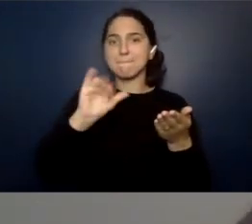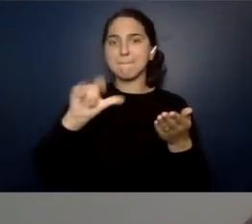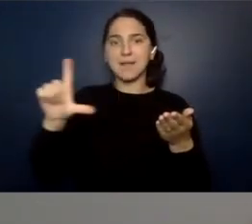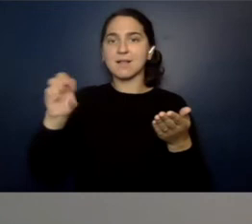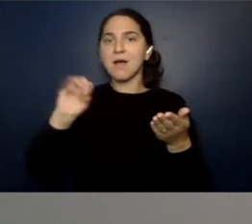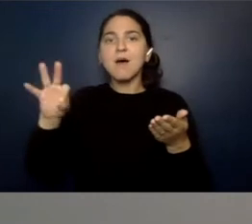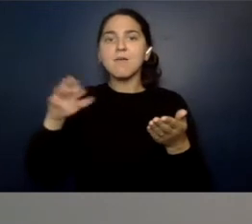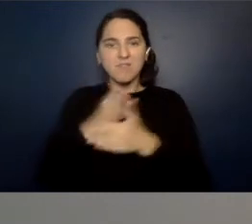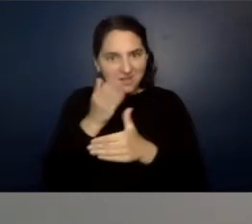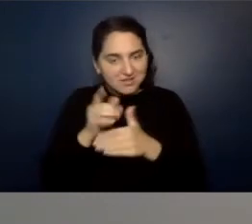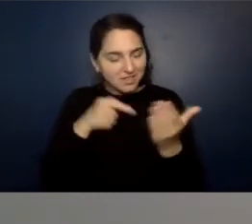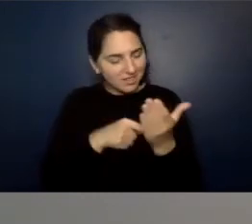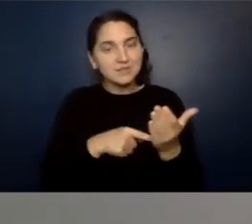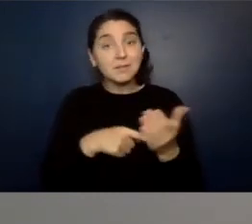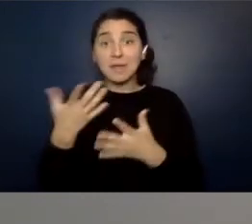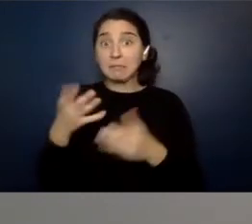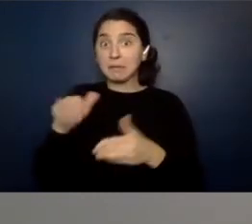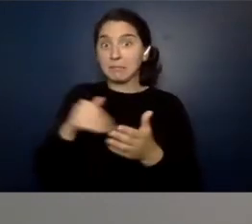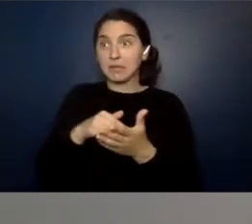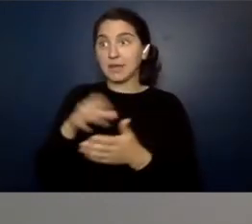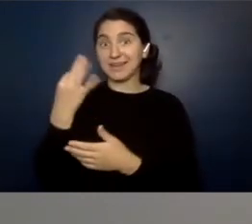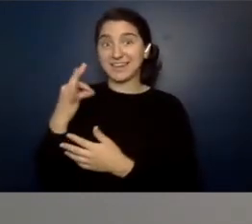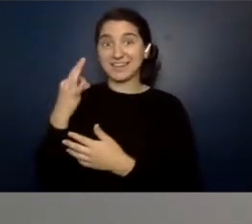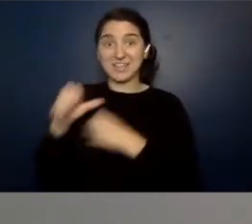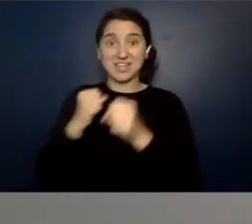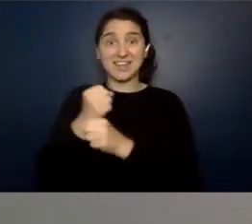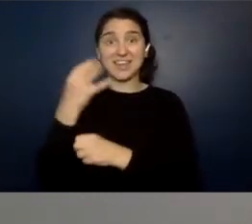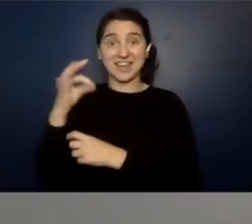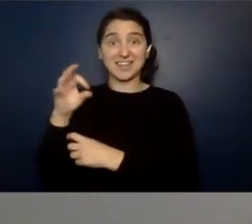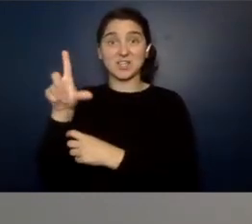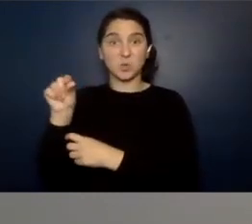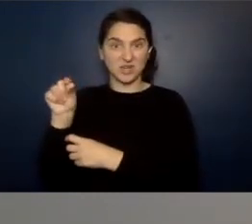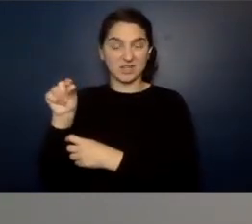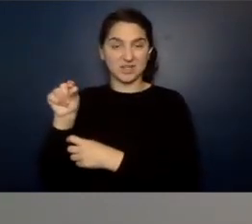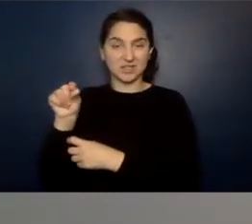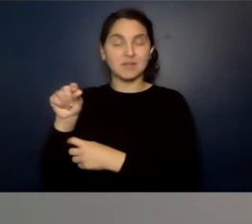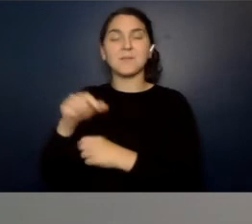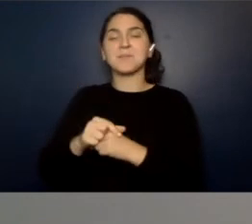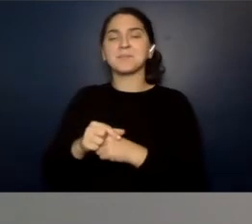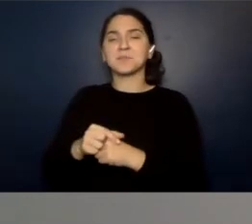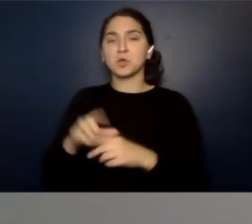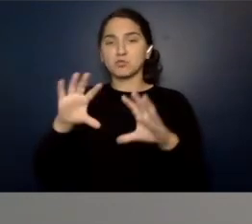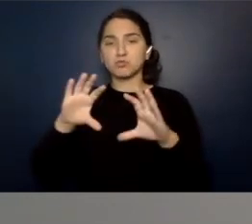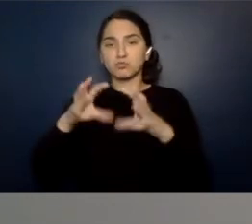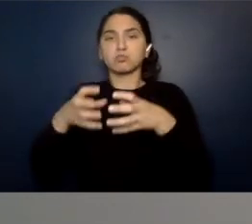Fortunately for us, and I'd say because of the Spirit, Helen Montgomery Barrett